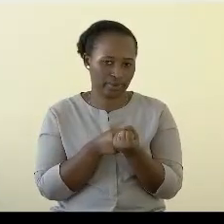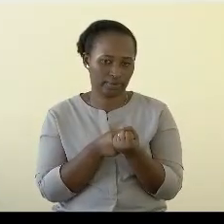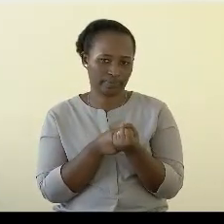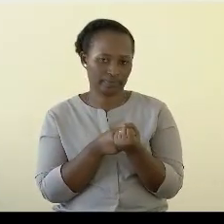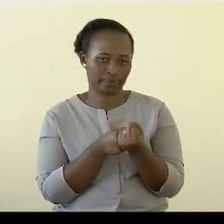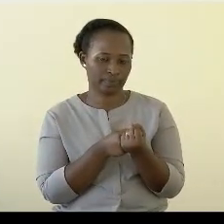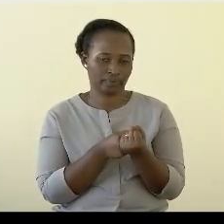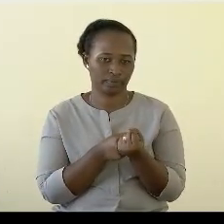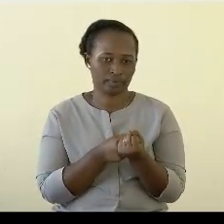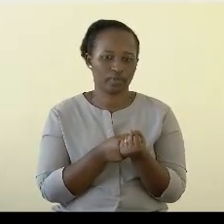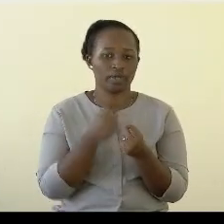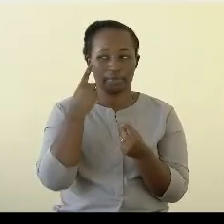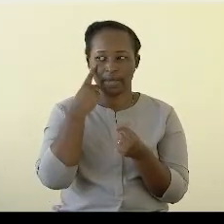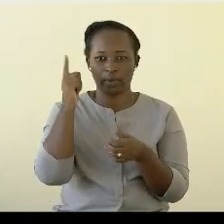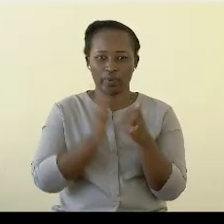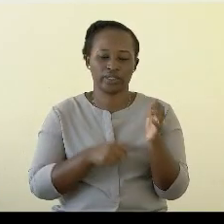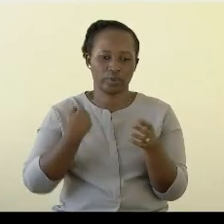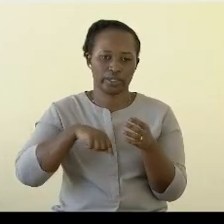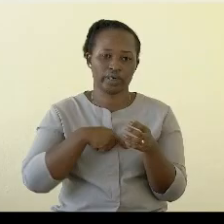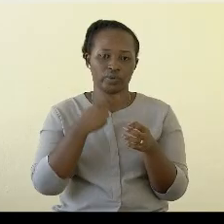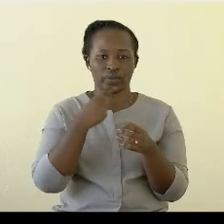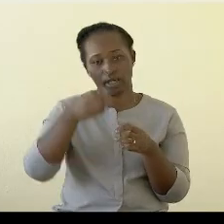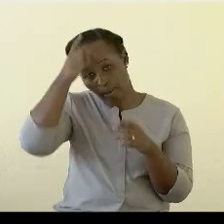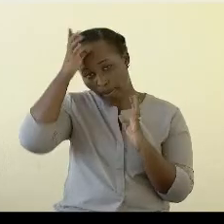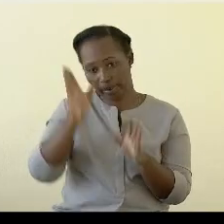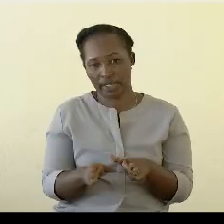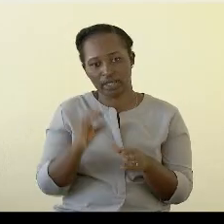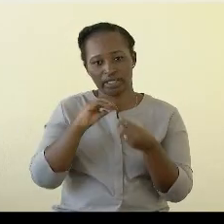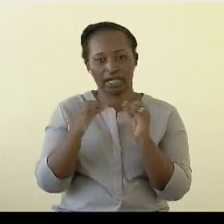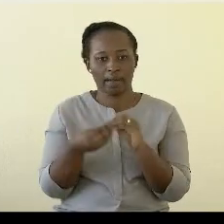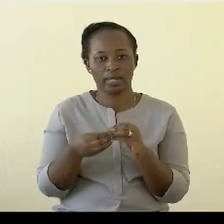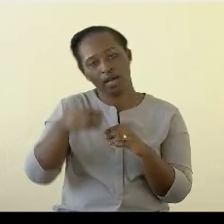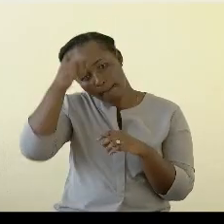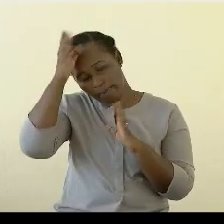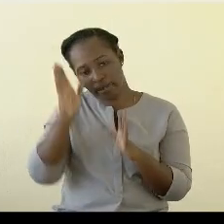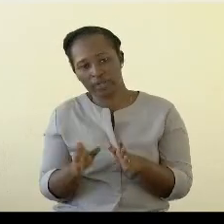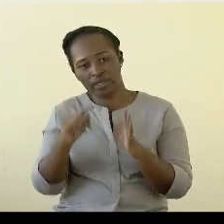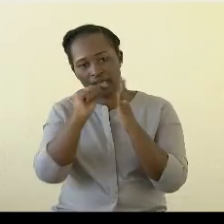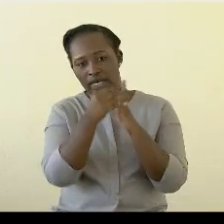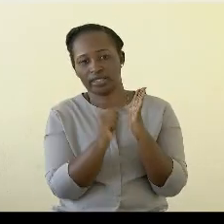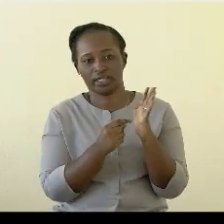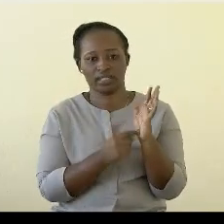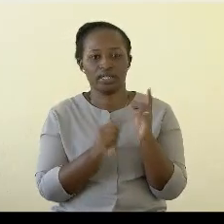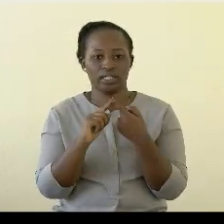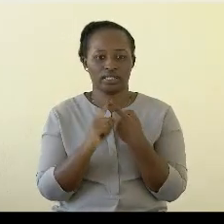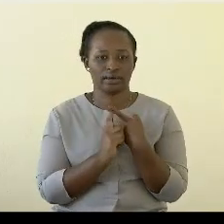when we were talking about population dynamics, population characteristics. So,